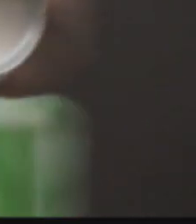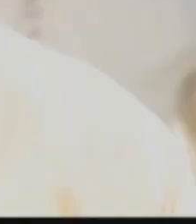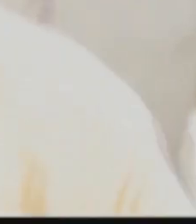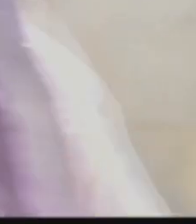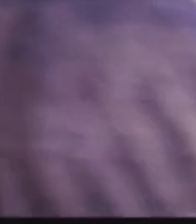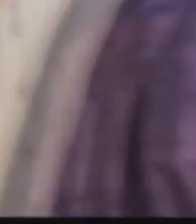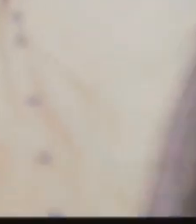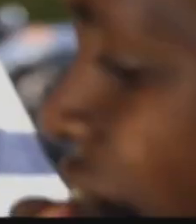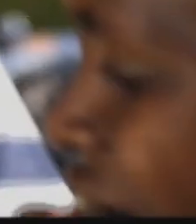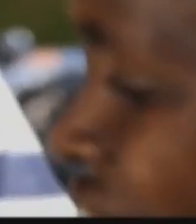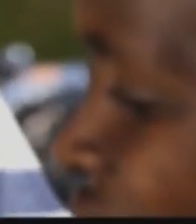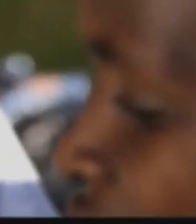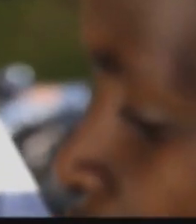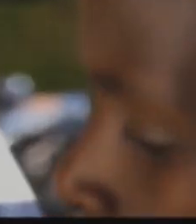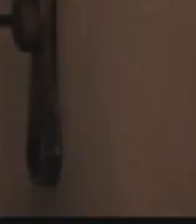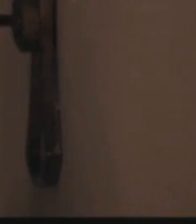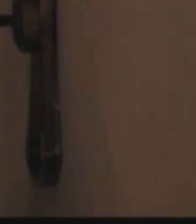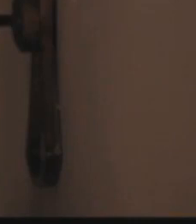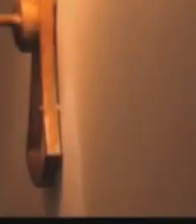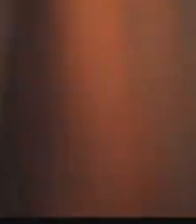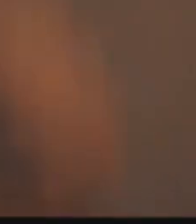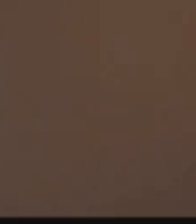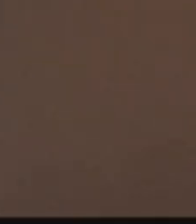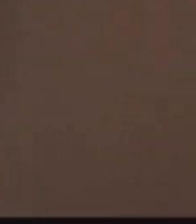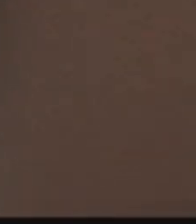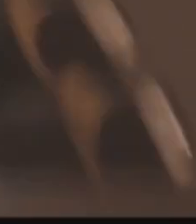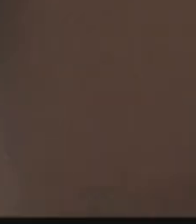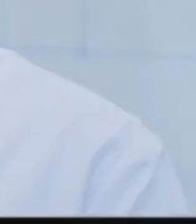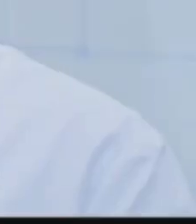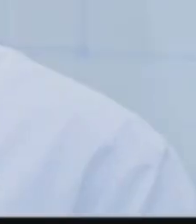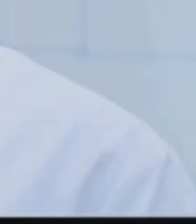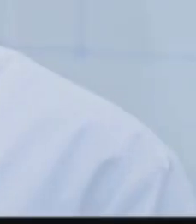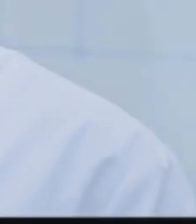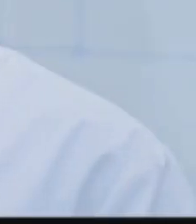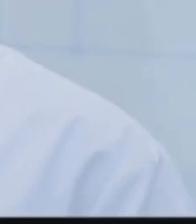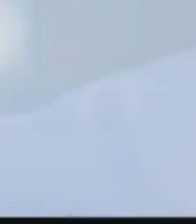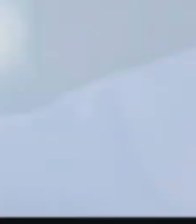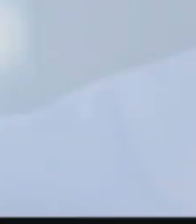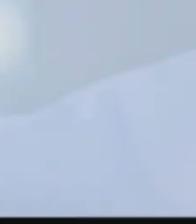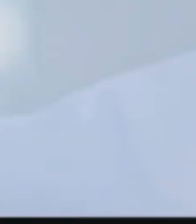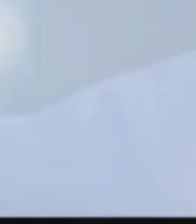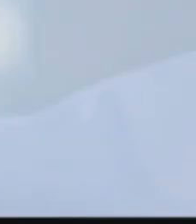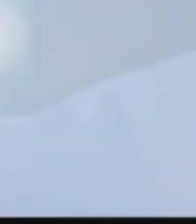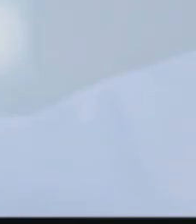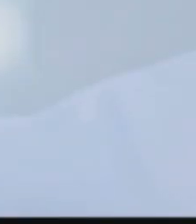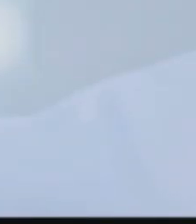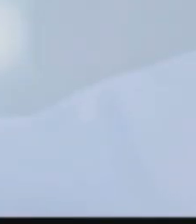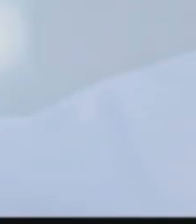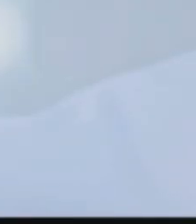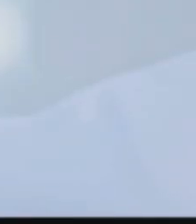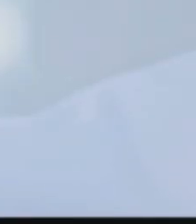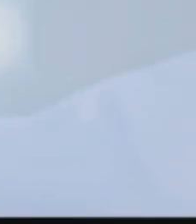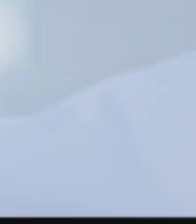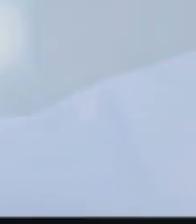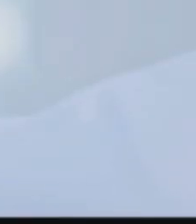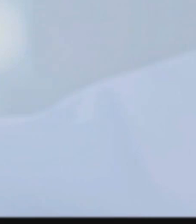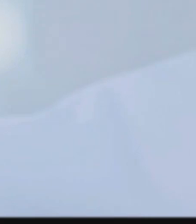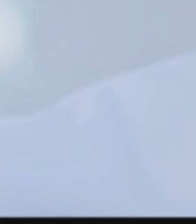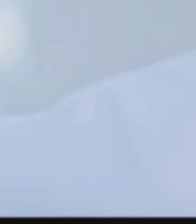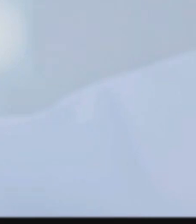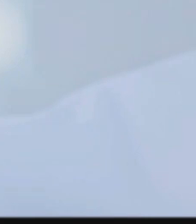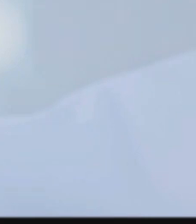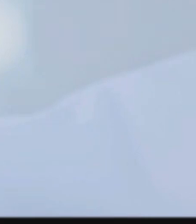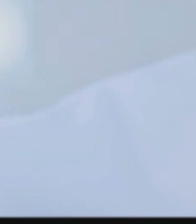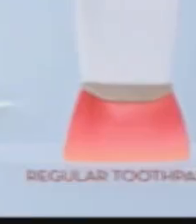All day, we expect our mouth to do all kinds of things. That is why it needs all-round protection. New Oral-B Pro